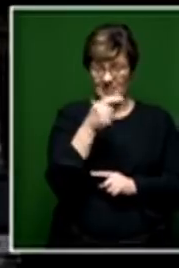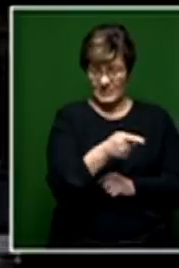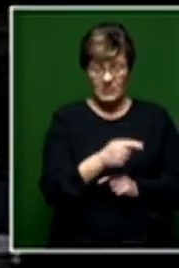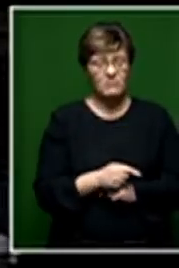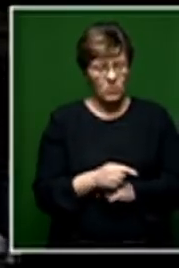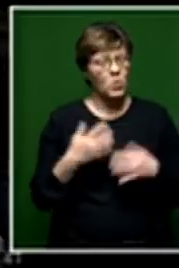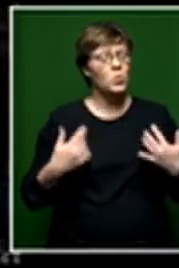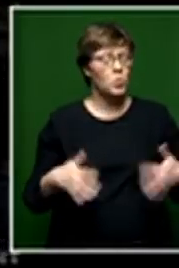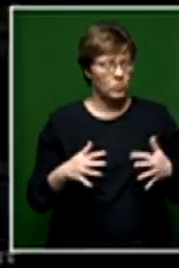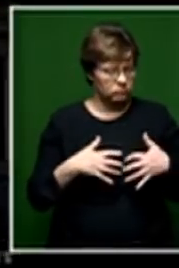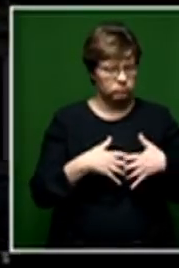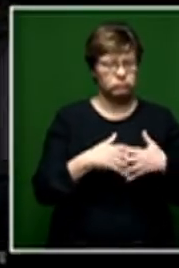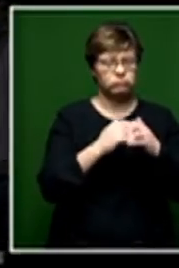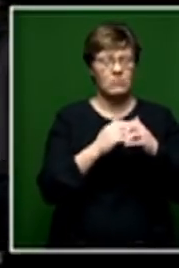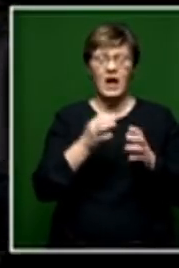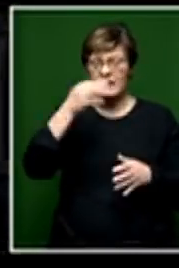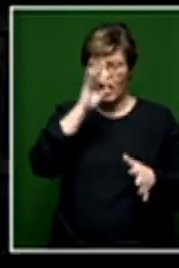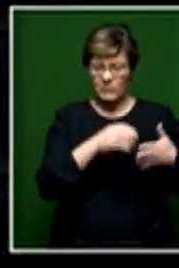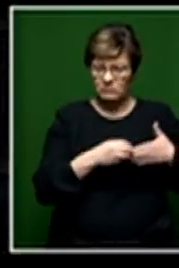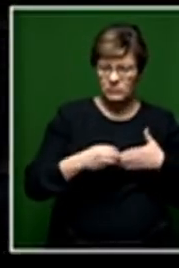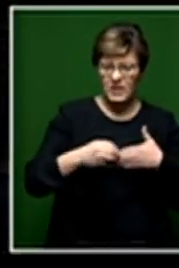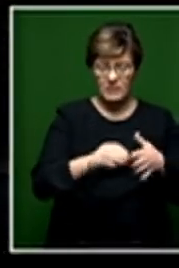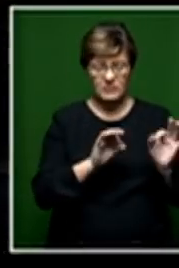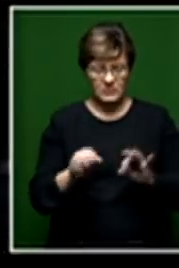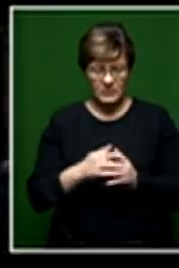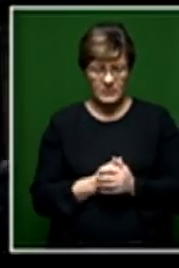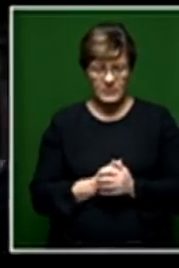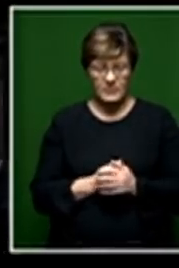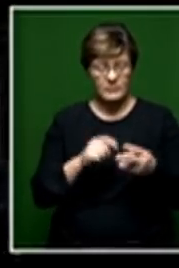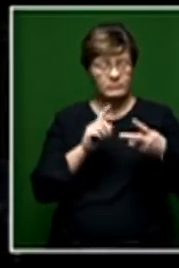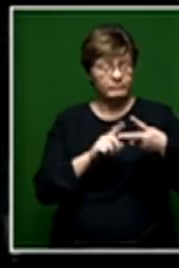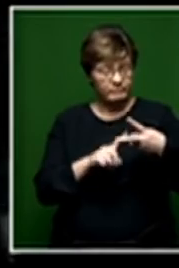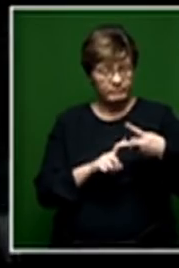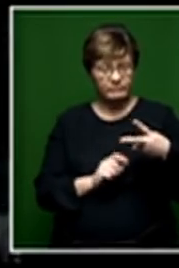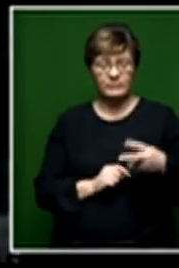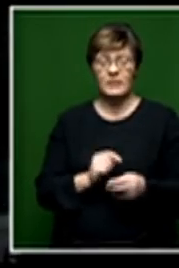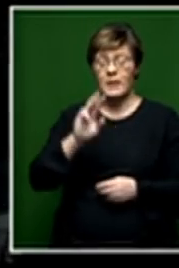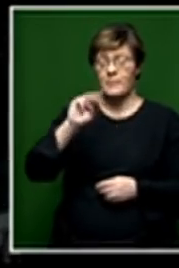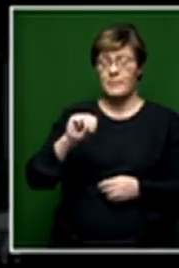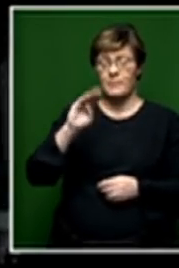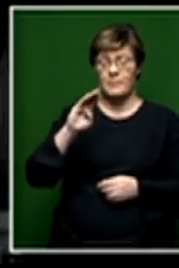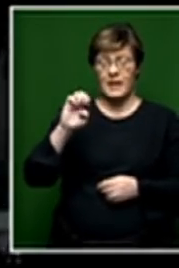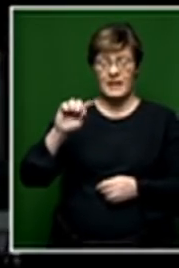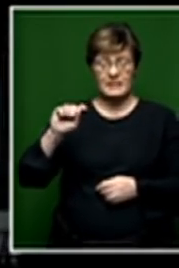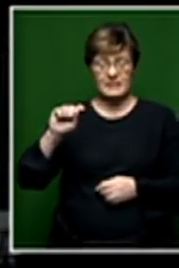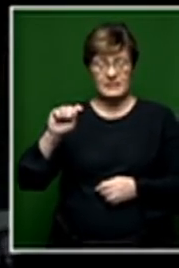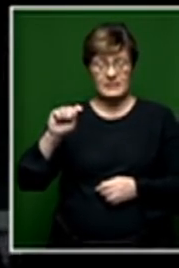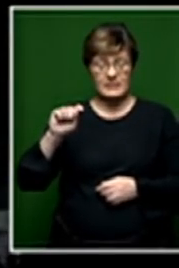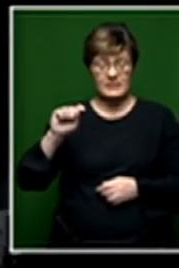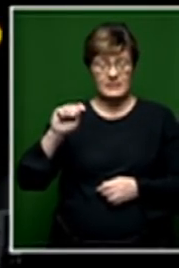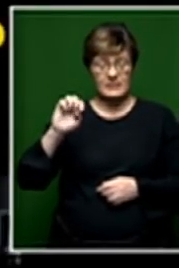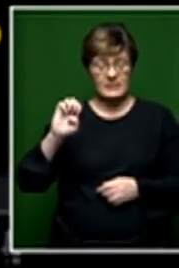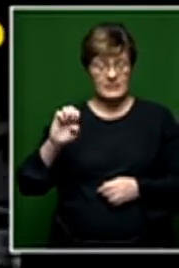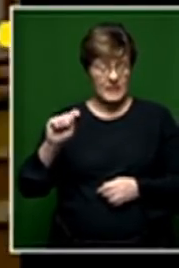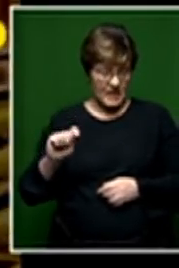very instrumental in setting a new course for government. Baleka Mbete followed the footsteps of Ginwala and served until she